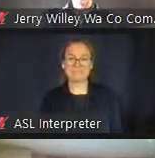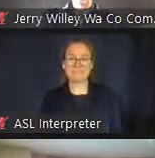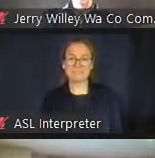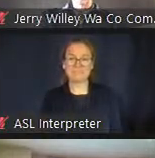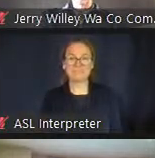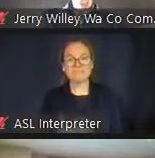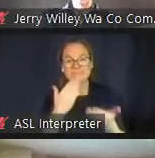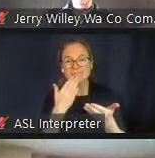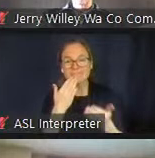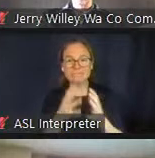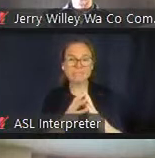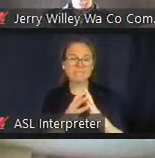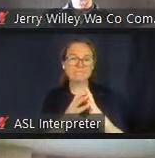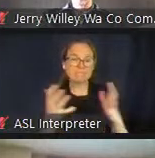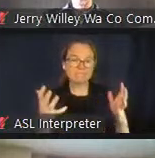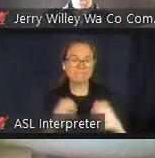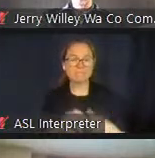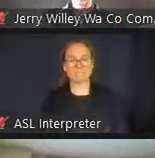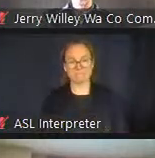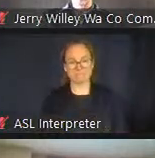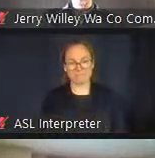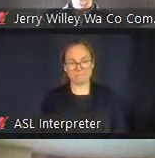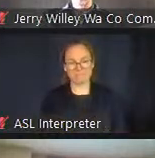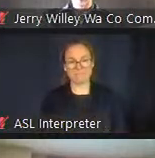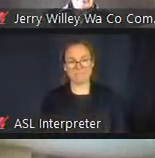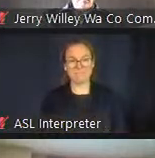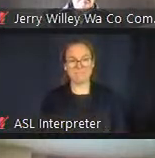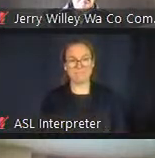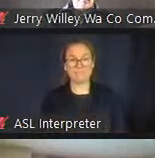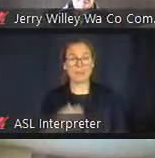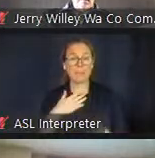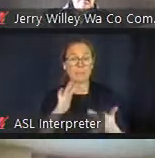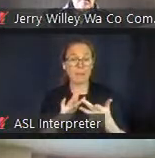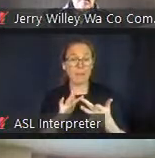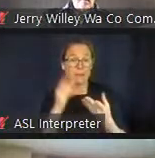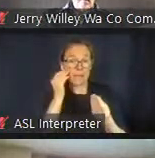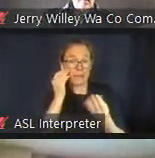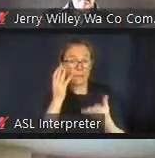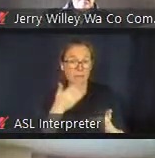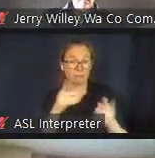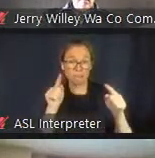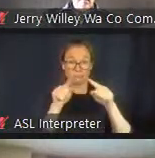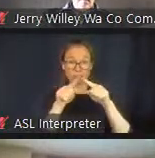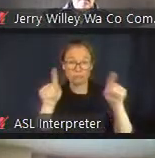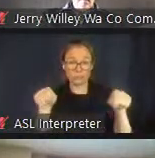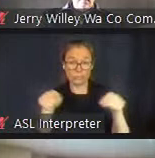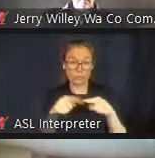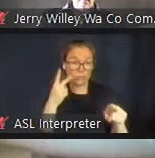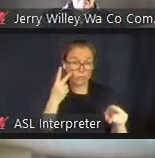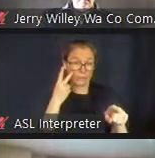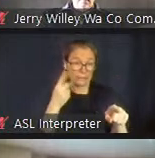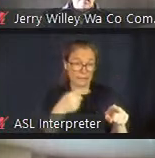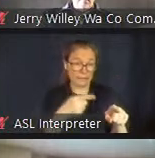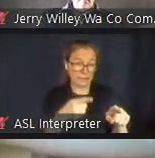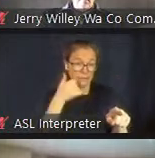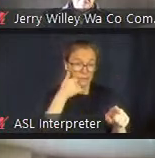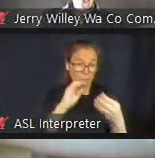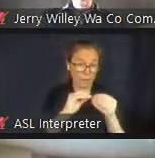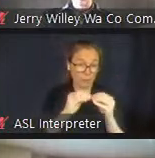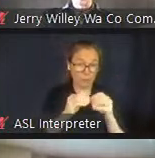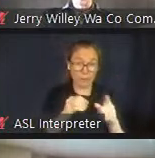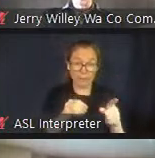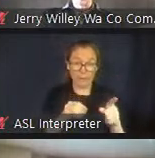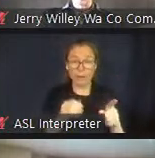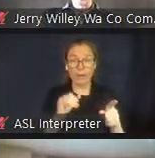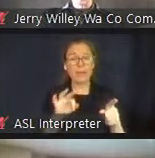Thank you so much, Philip, for that introduction. My contact information is on the screen here if anyone has additional questions beyond